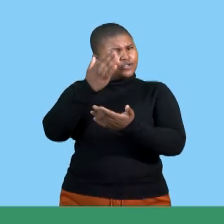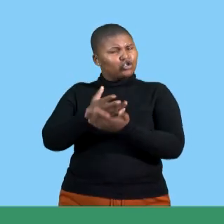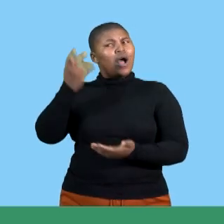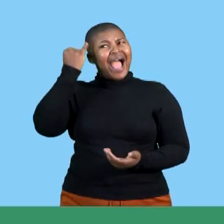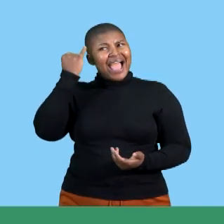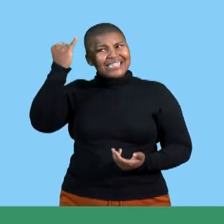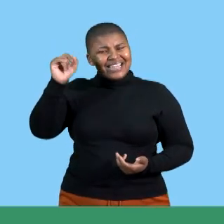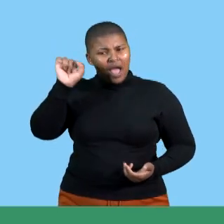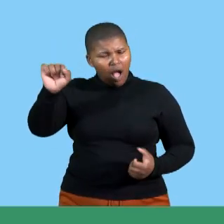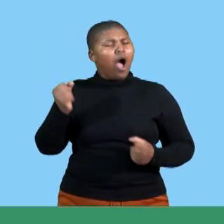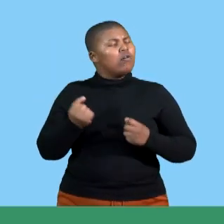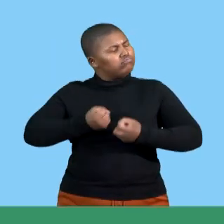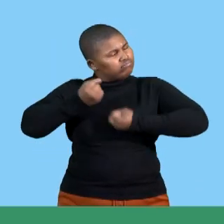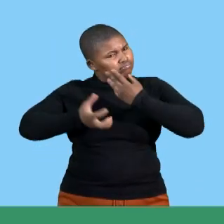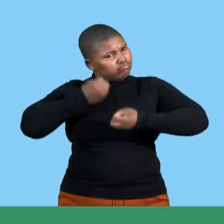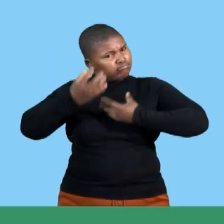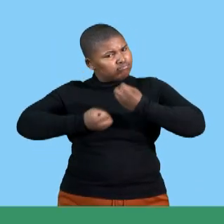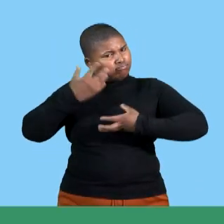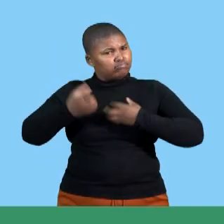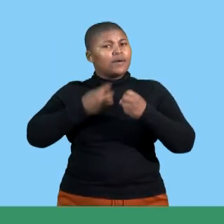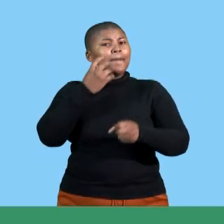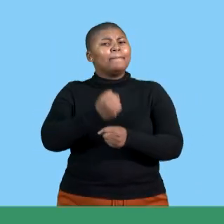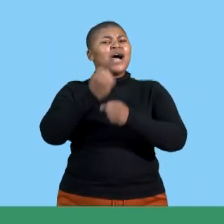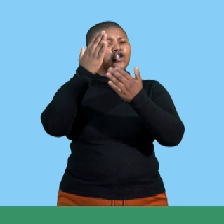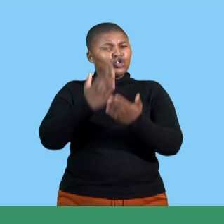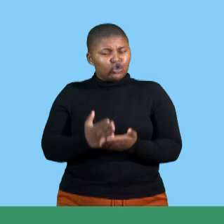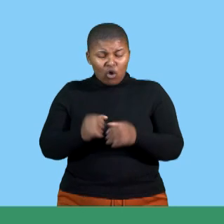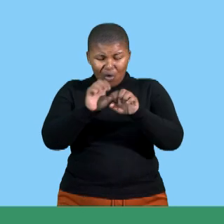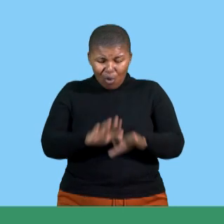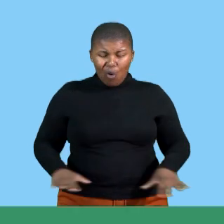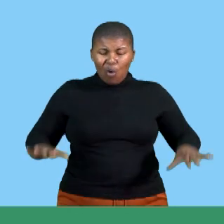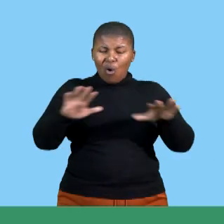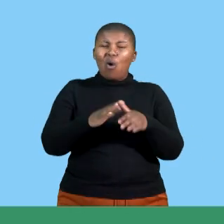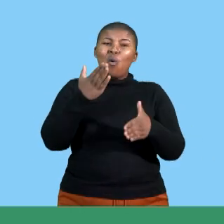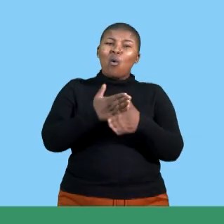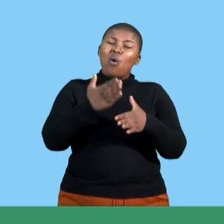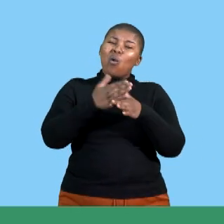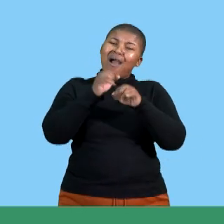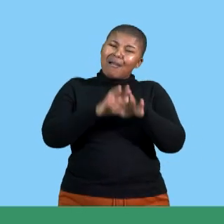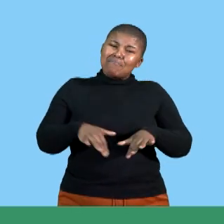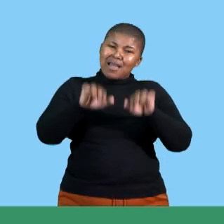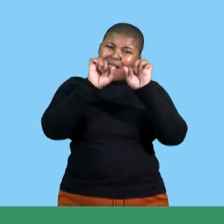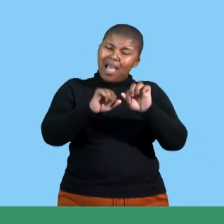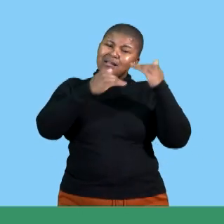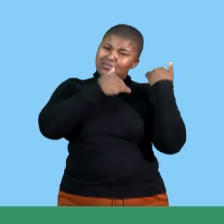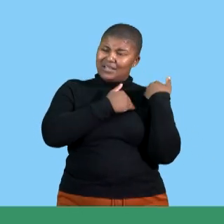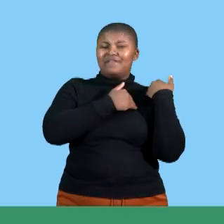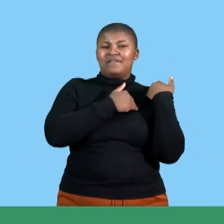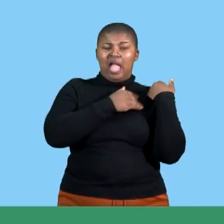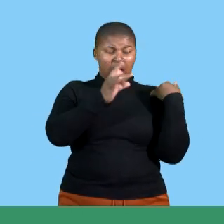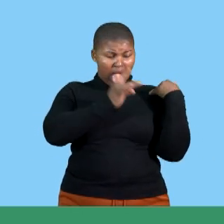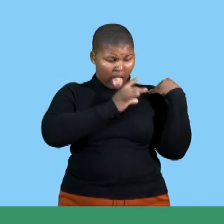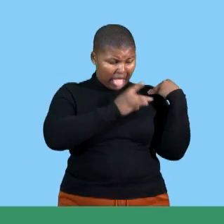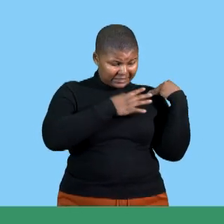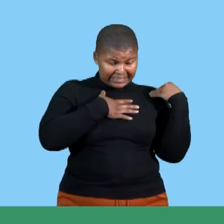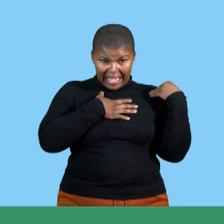a safe or non-threatening environment. Meaning it is up to me as an employer to ensure that I promote